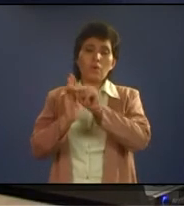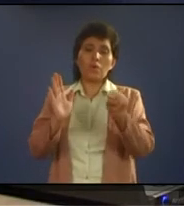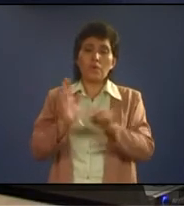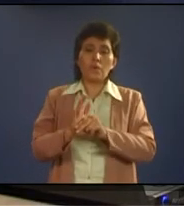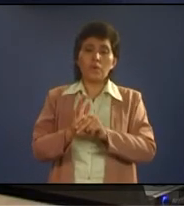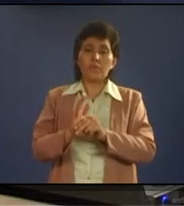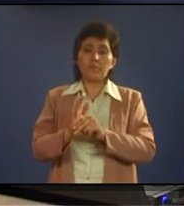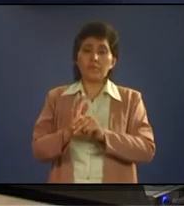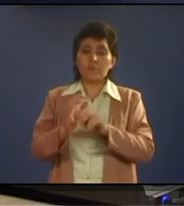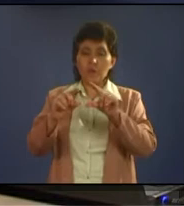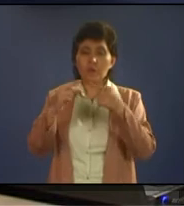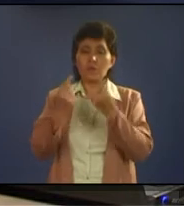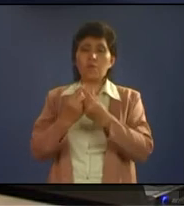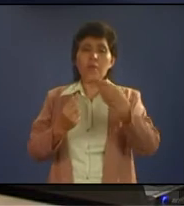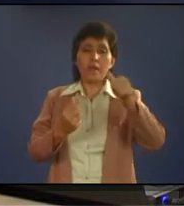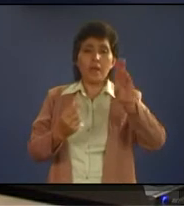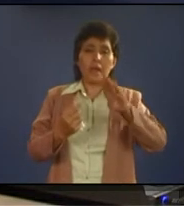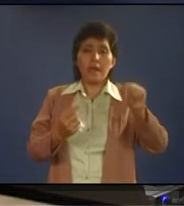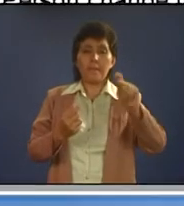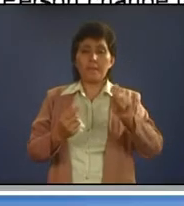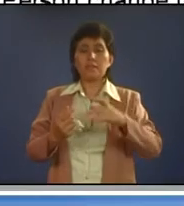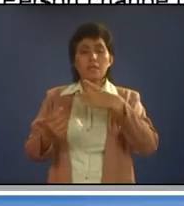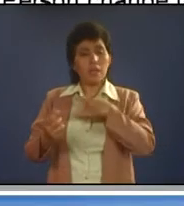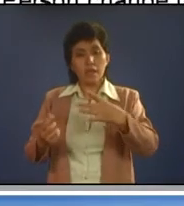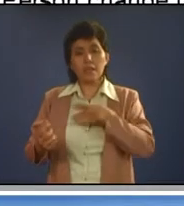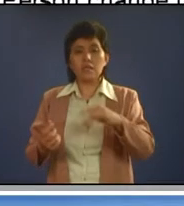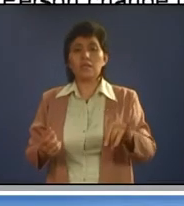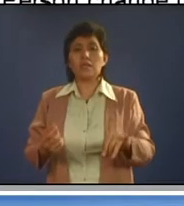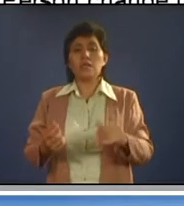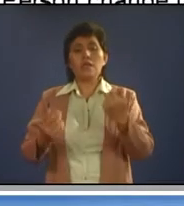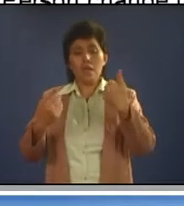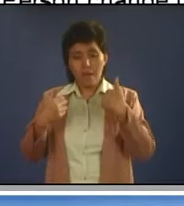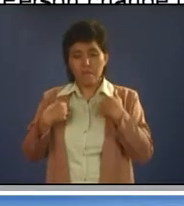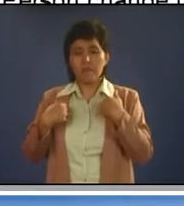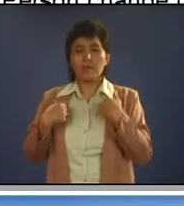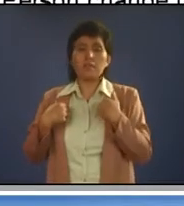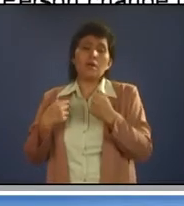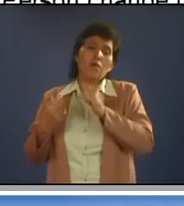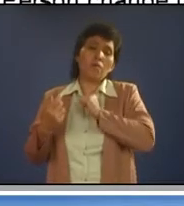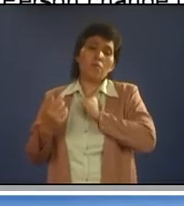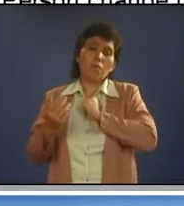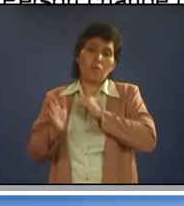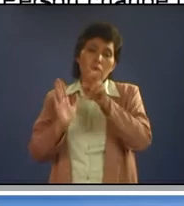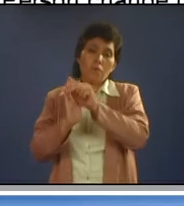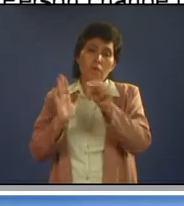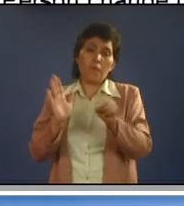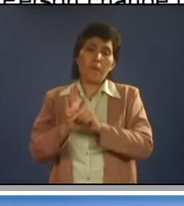group's norms, the group's habits, the group's liking, okay? They have their own norms. Next one,